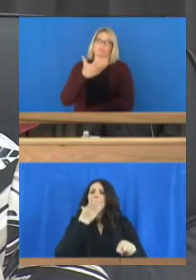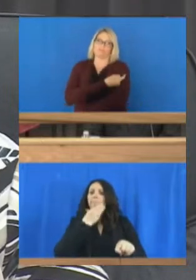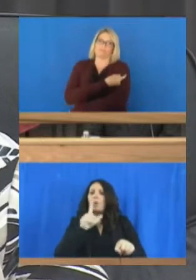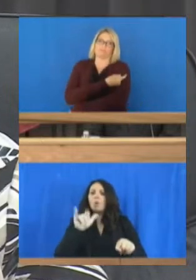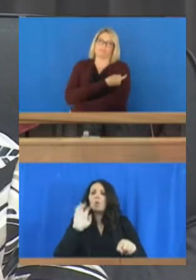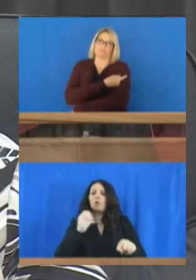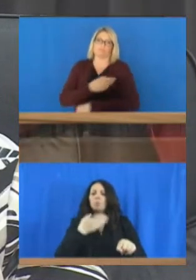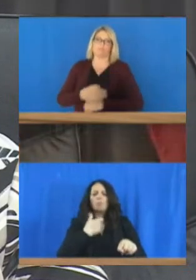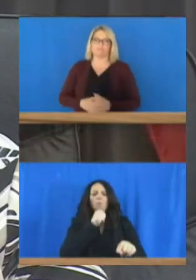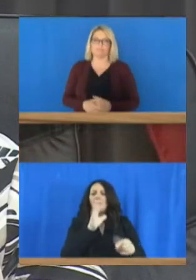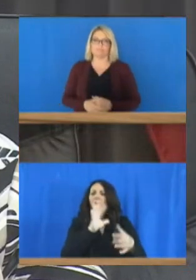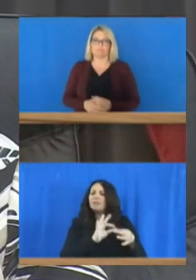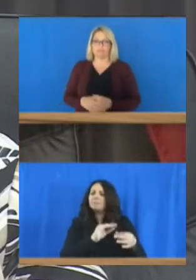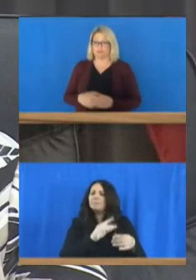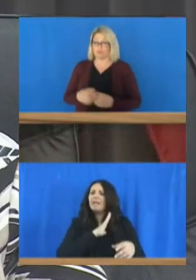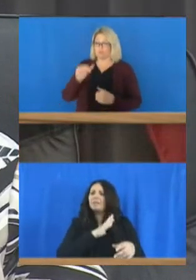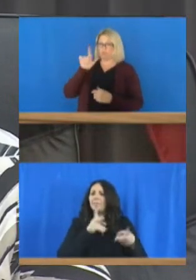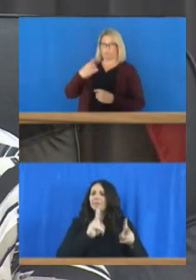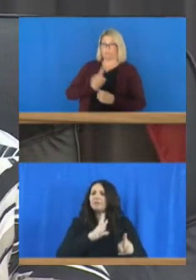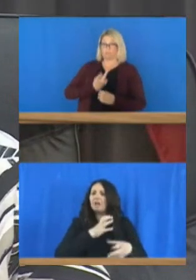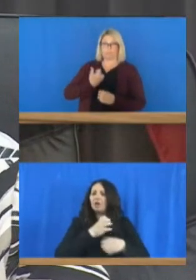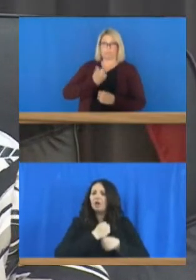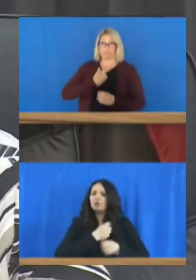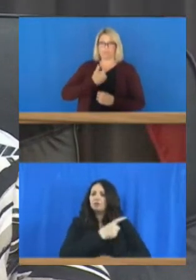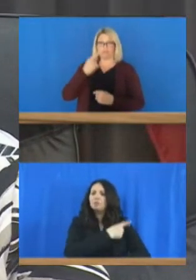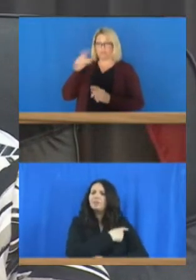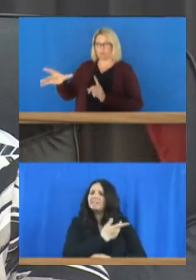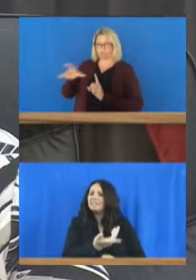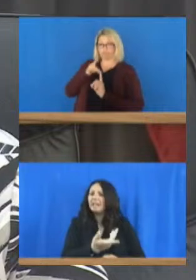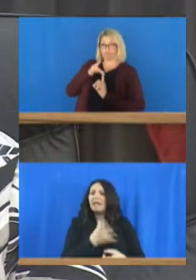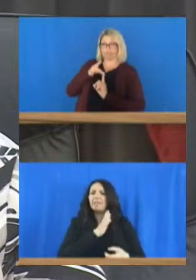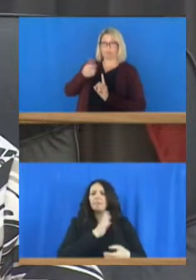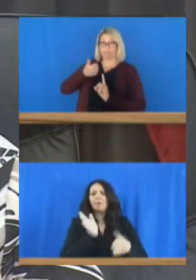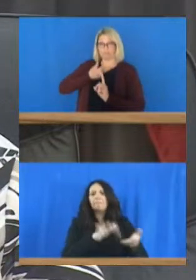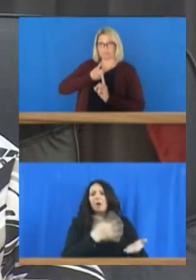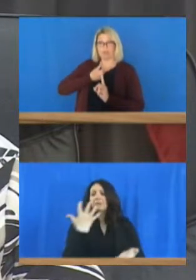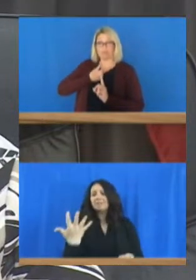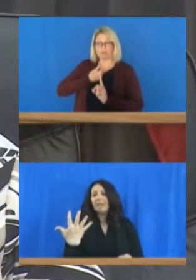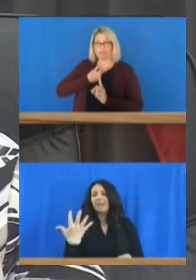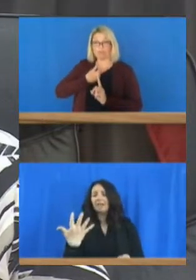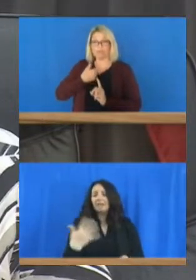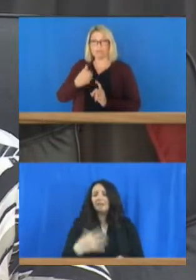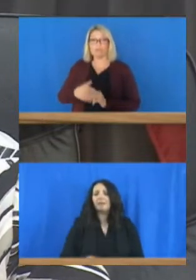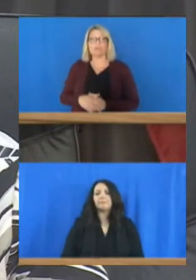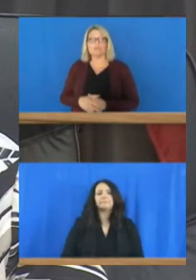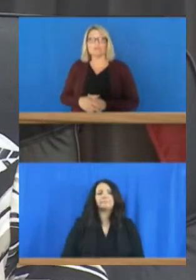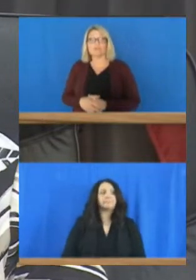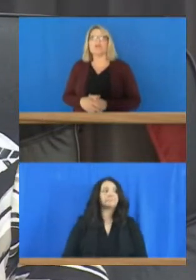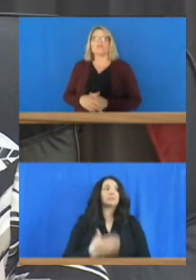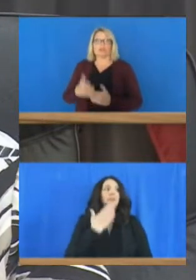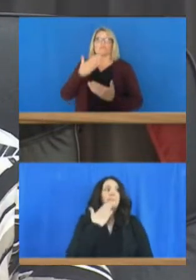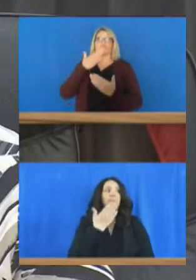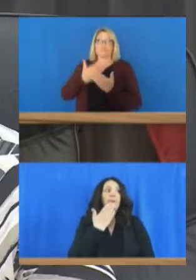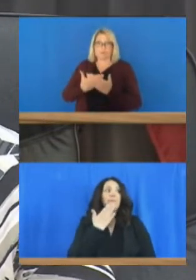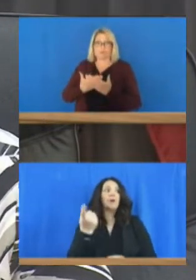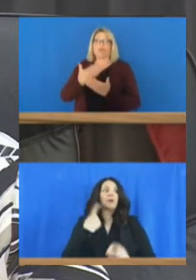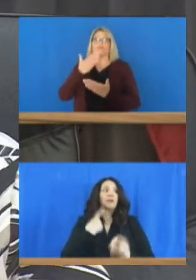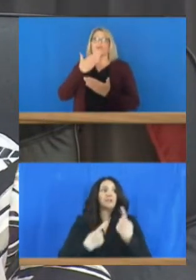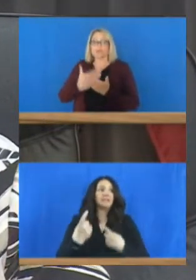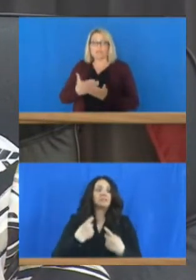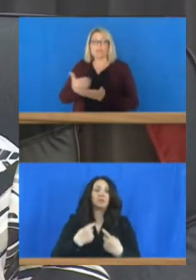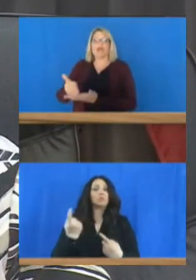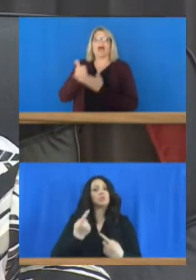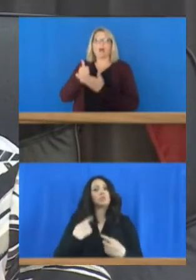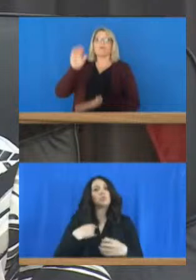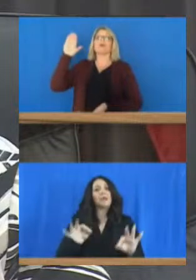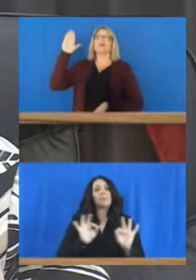that show that even with 2 doses on board, we will still have a small number of people who will contract COVID-19. We'll still have a very small number of people who